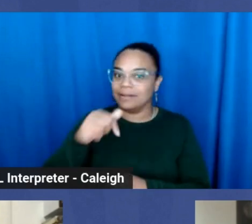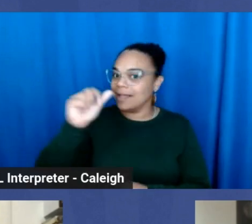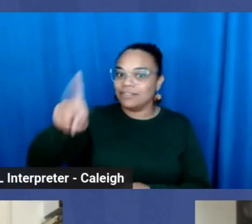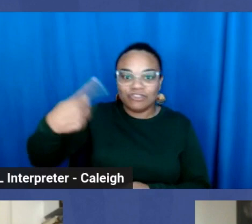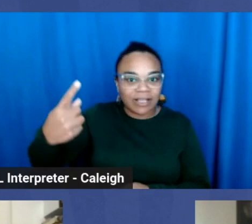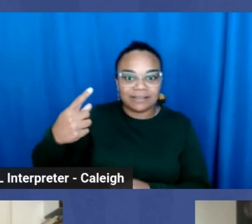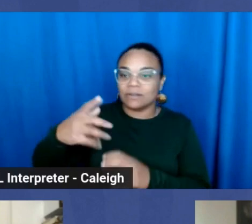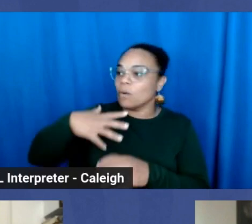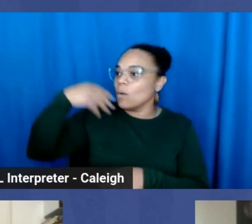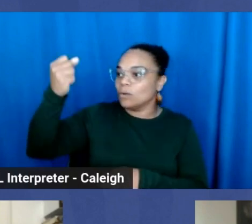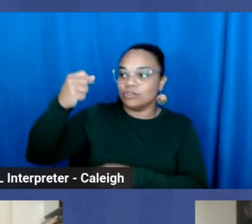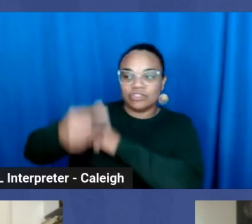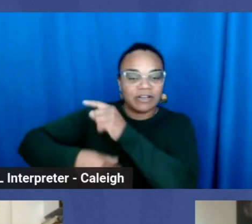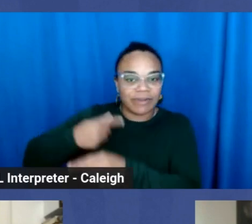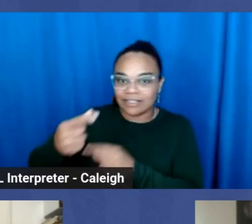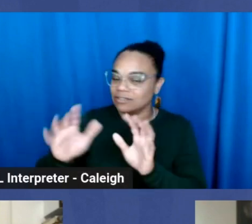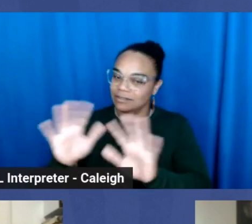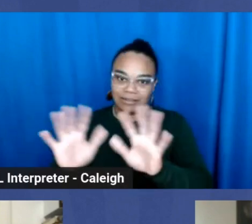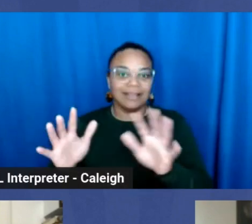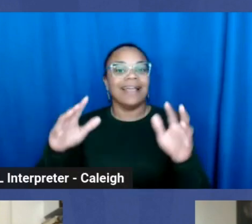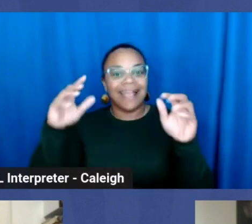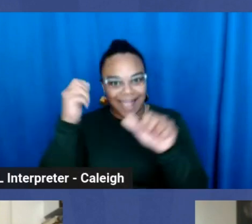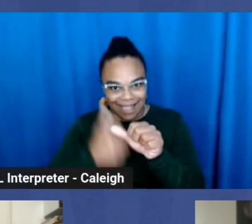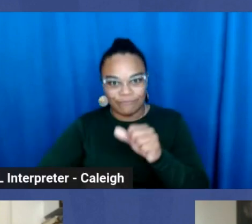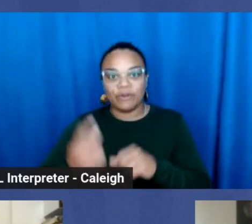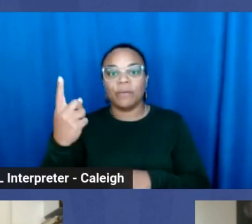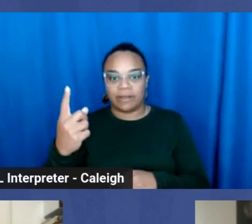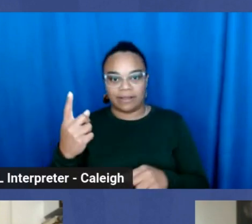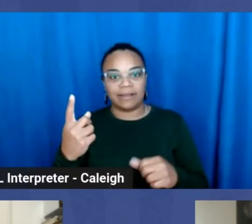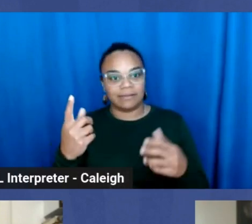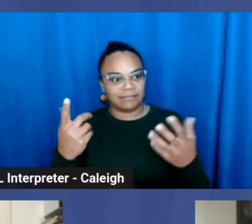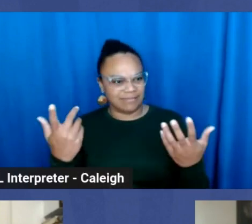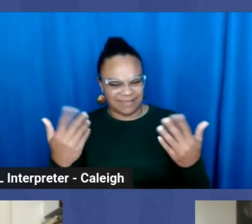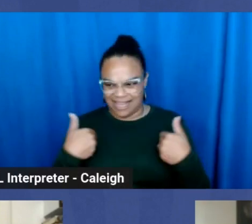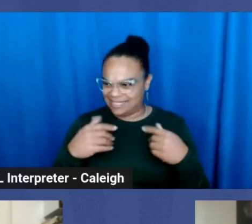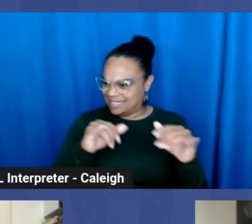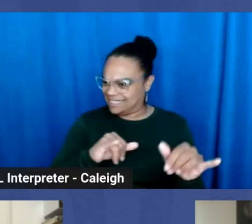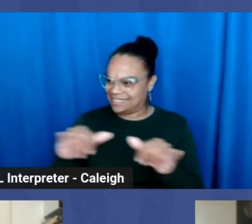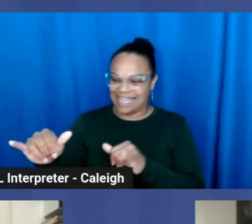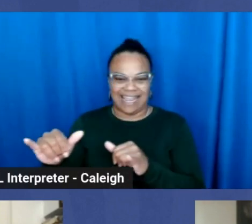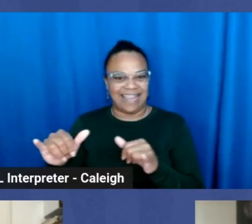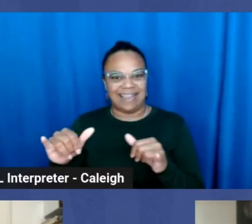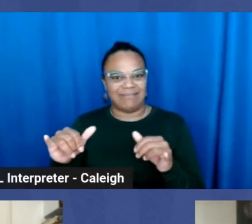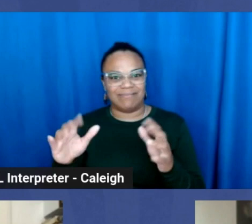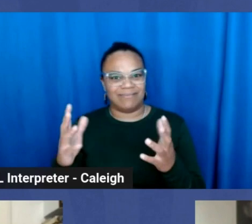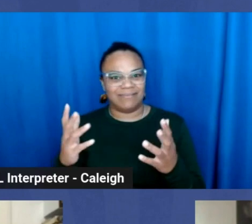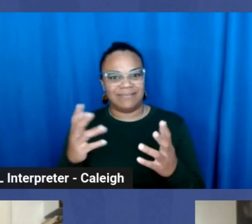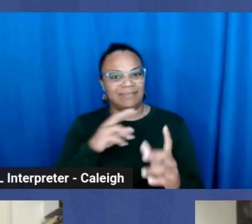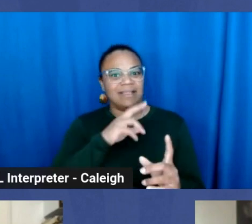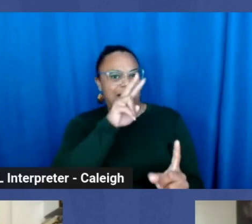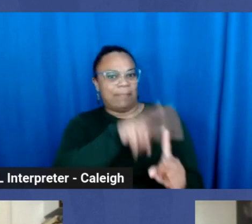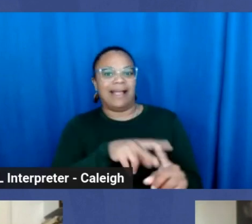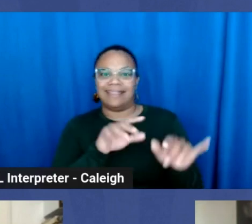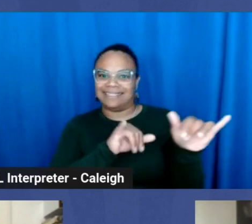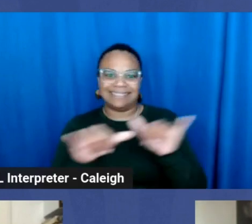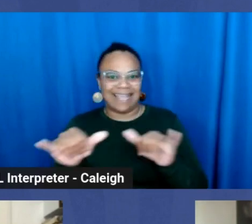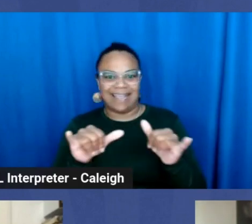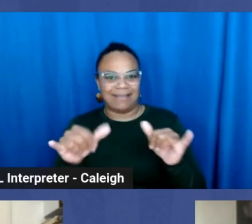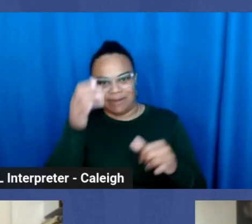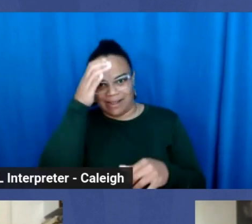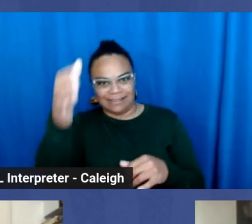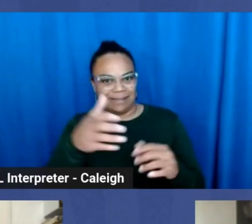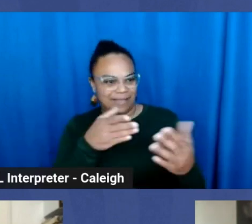thing. Everybody's kind of presenting this confines and this construct against each other. I really am a